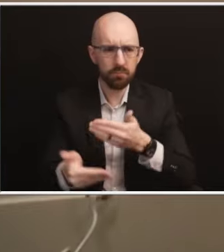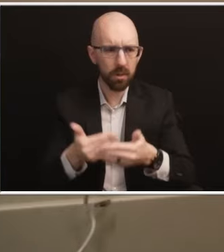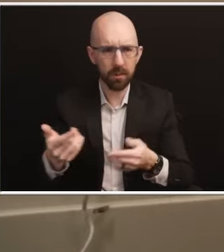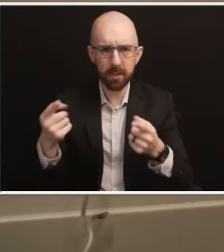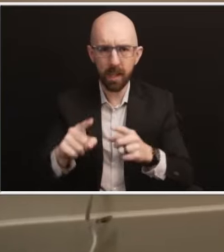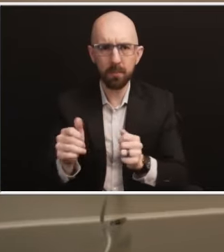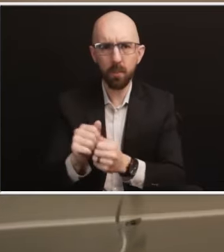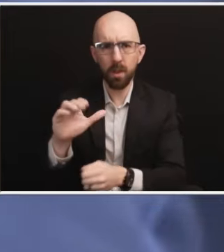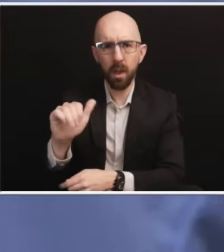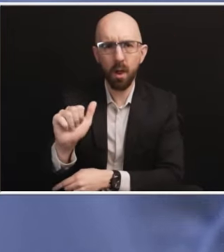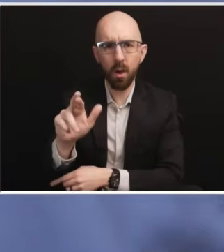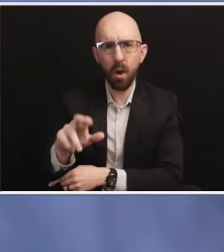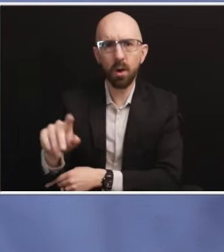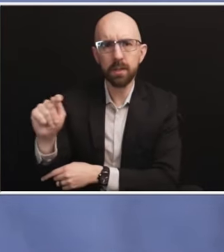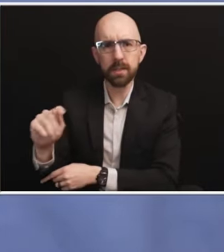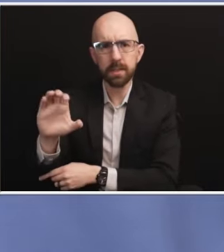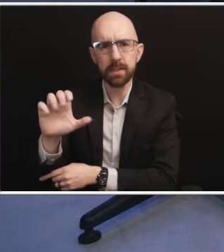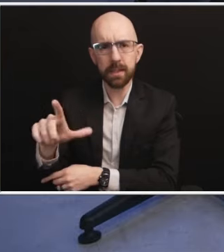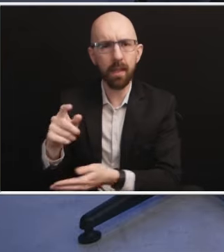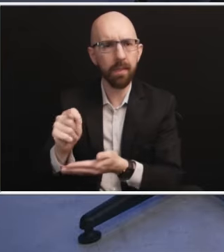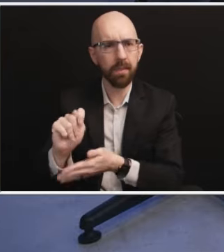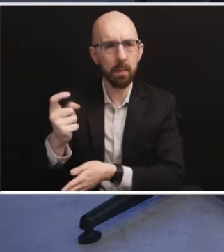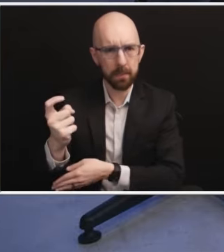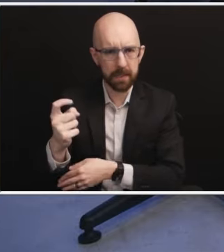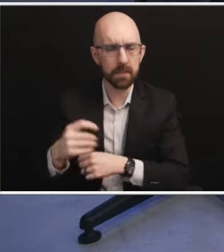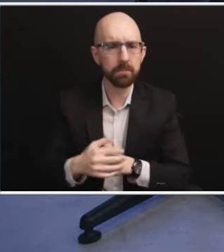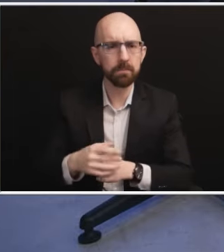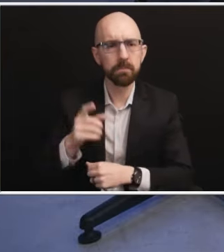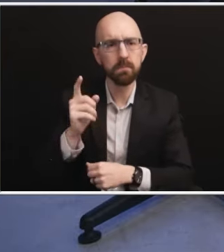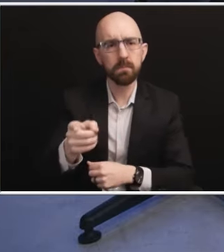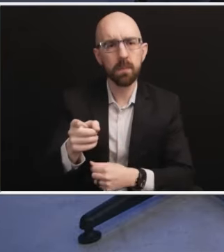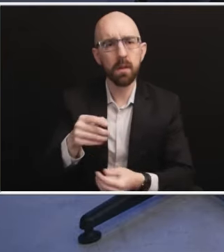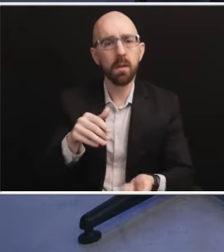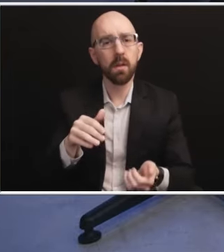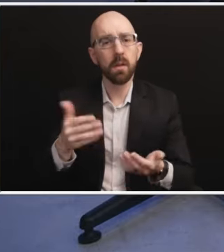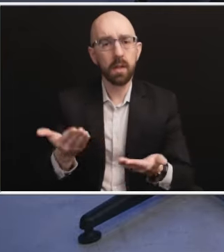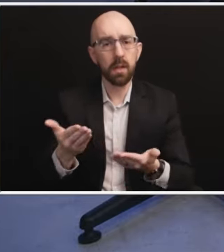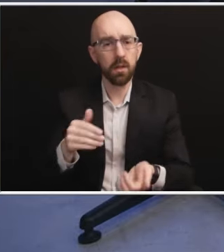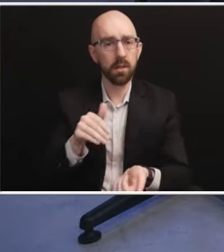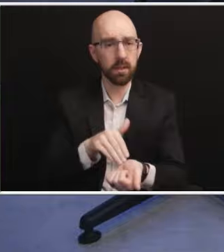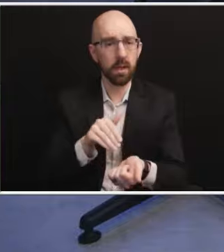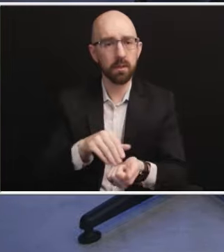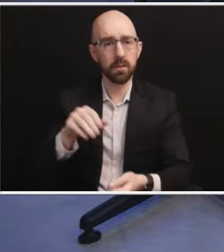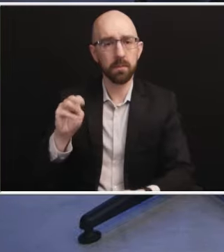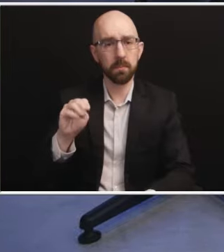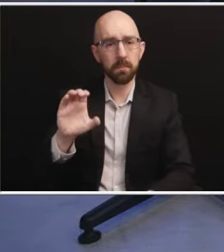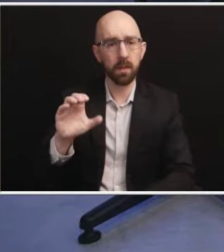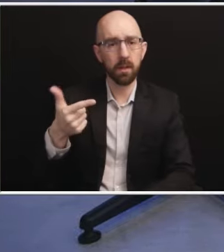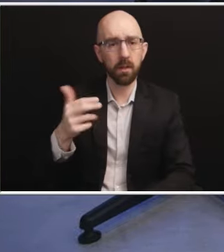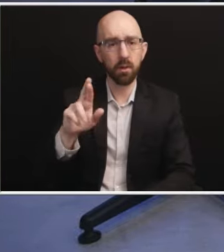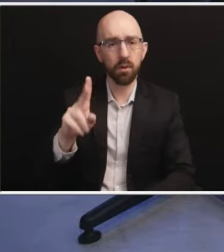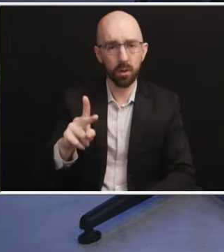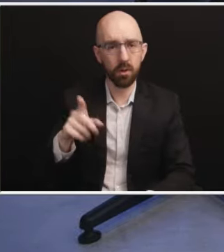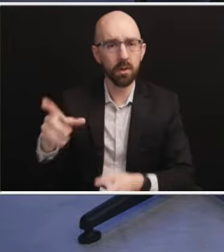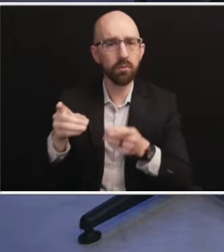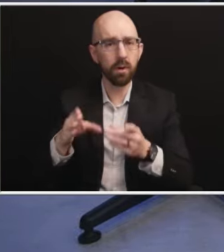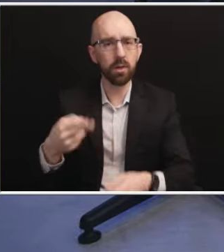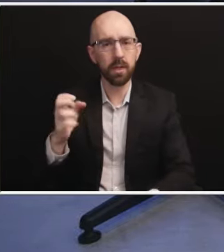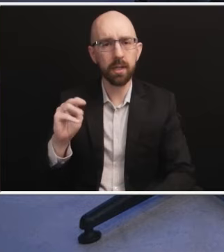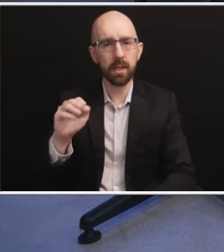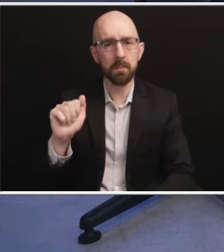T-cell therapies. In studio with us is Dr. Joseph McGurk, Director of Hematologic Malignancies and Cellular Therapies here at the